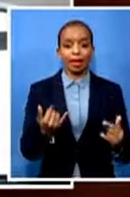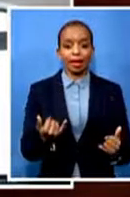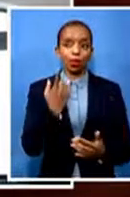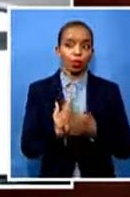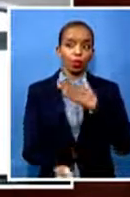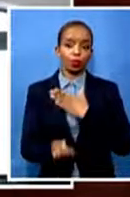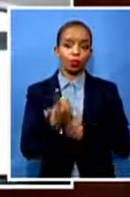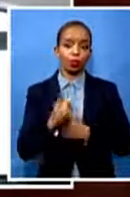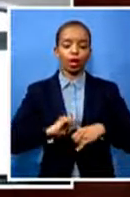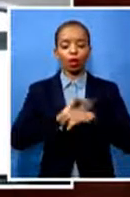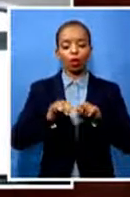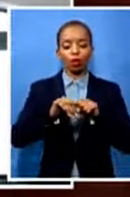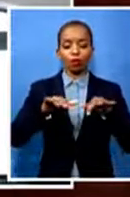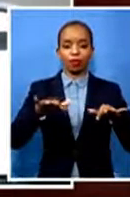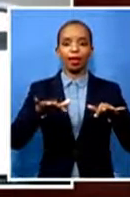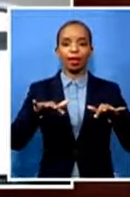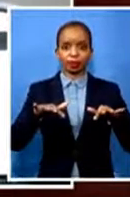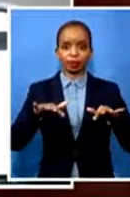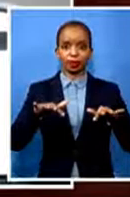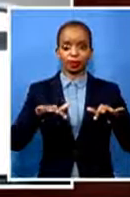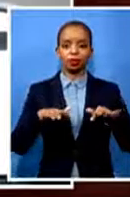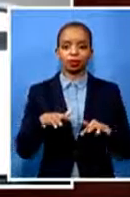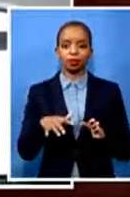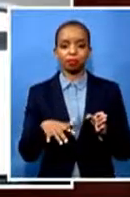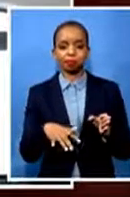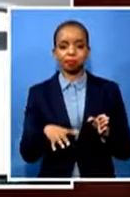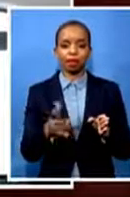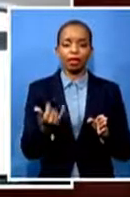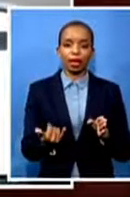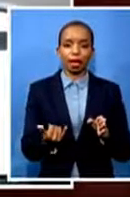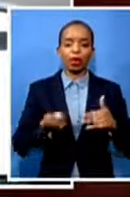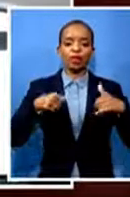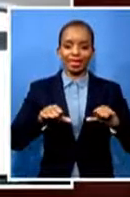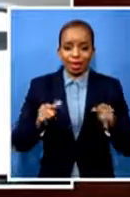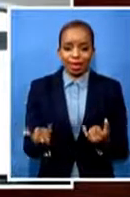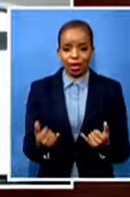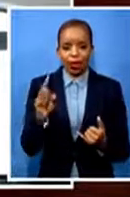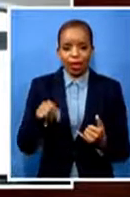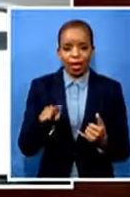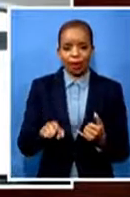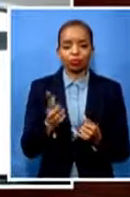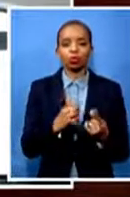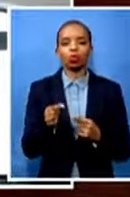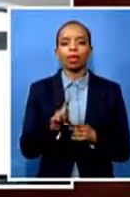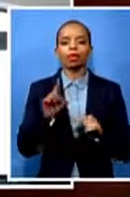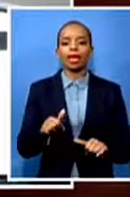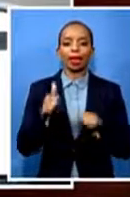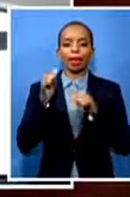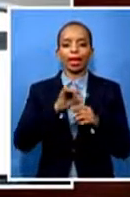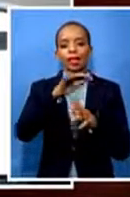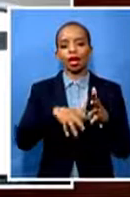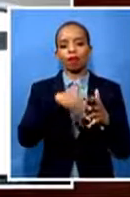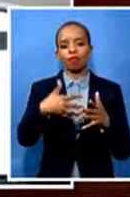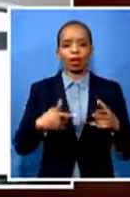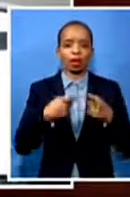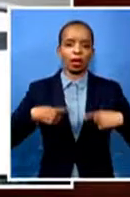into play, we then also have to revisit our timeframes. Normally, we used to hand